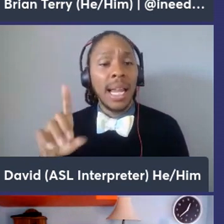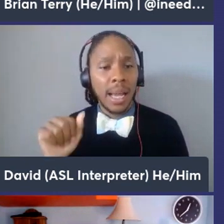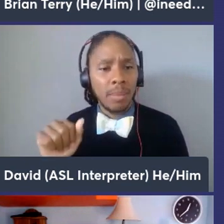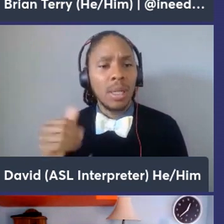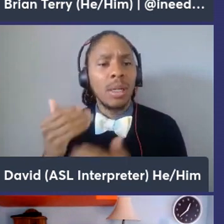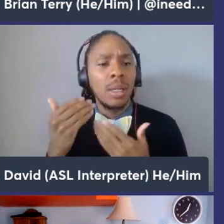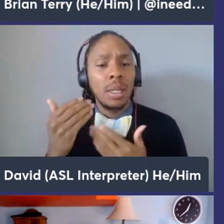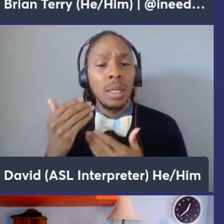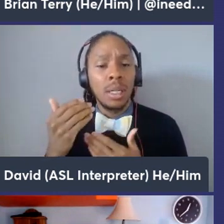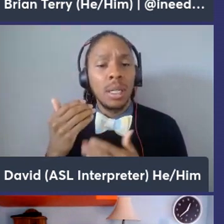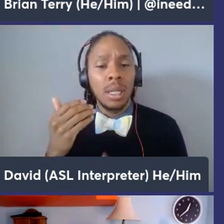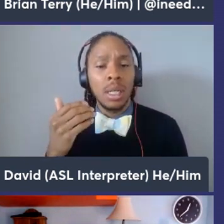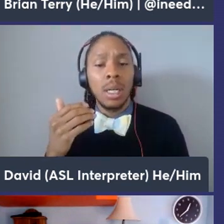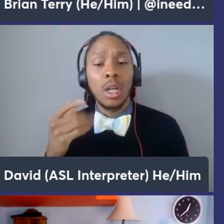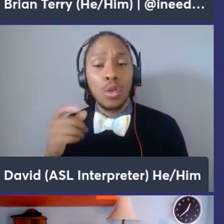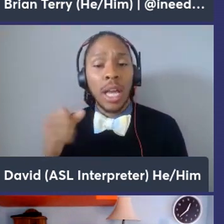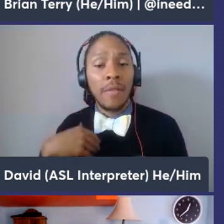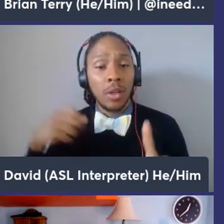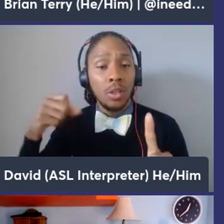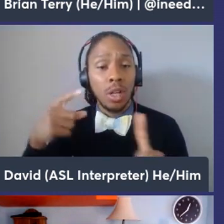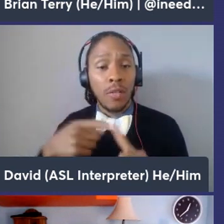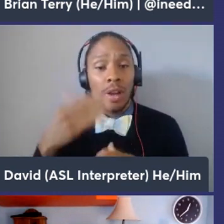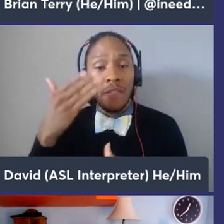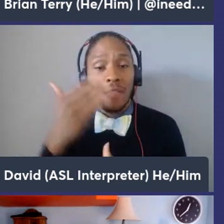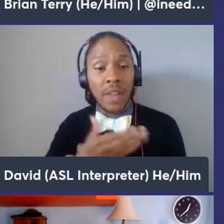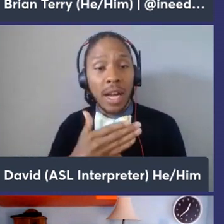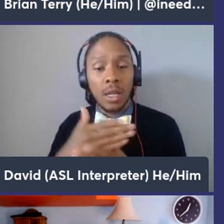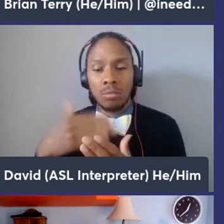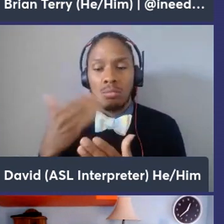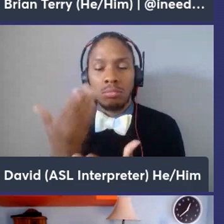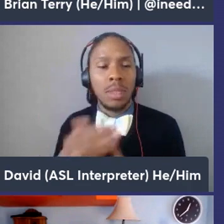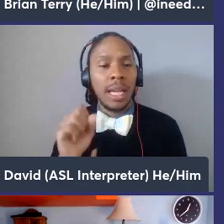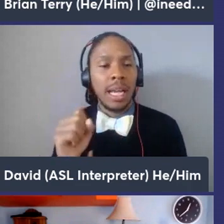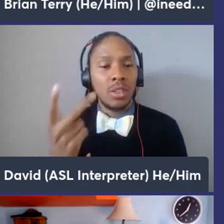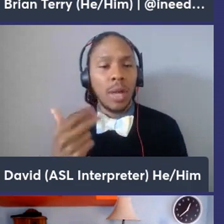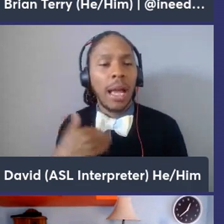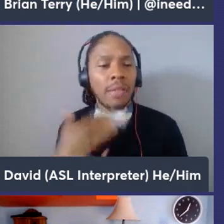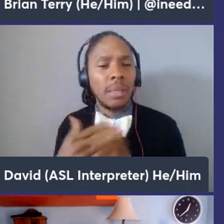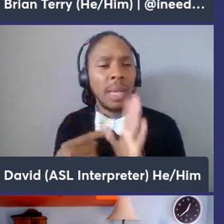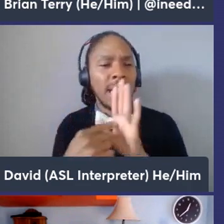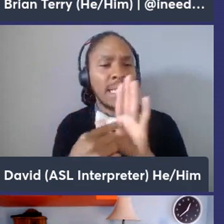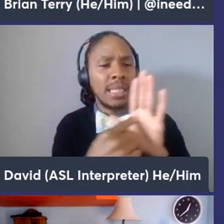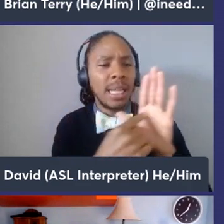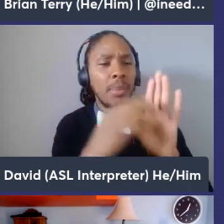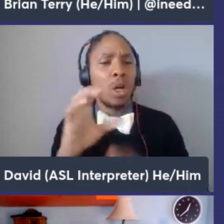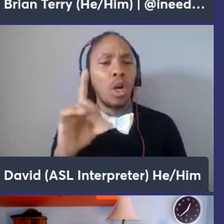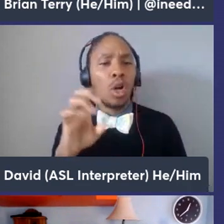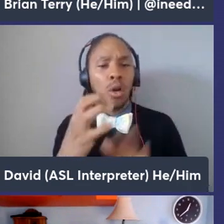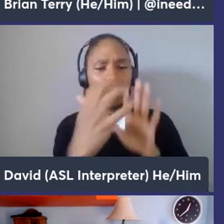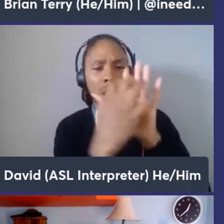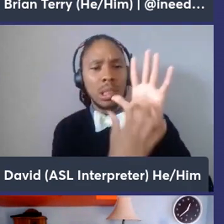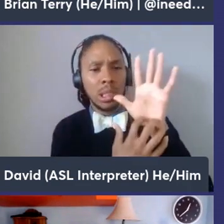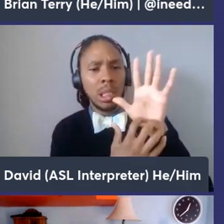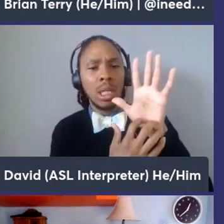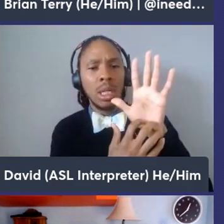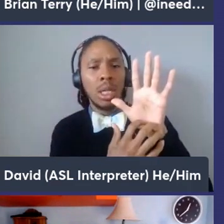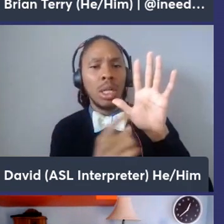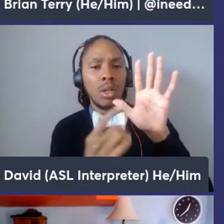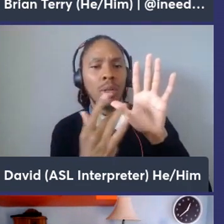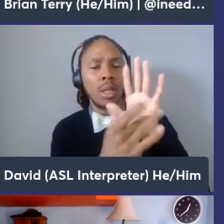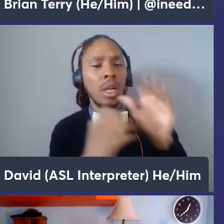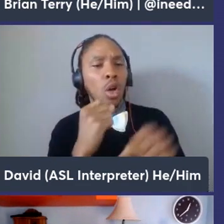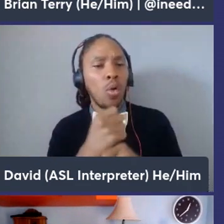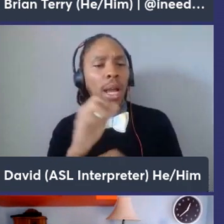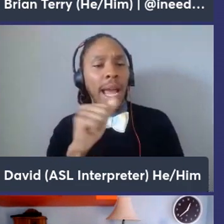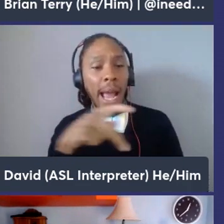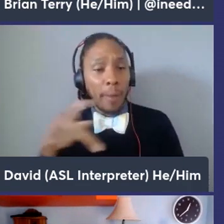that Lambda, you could have that triggered by a file dropping on S3. And I've got some example code here where you could even create an